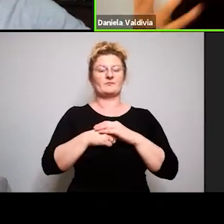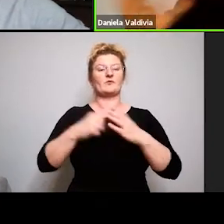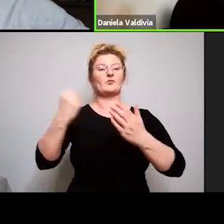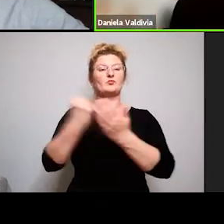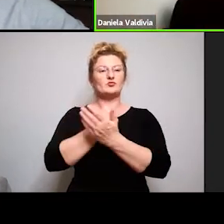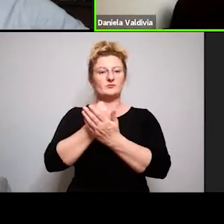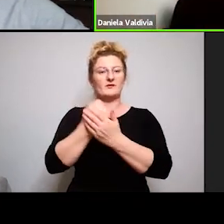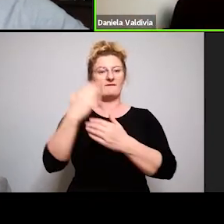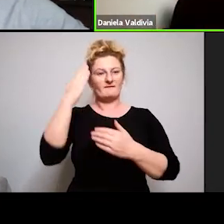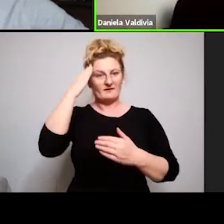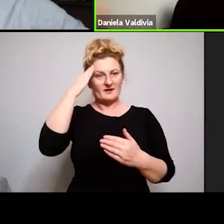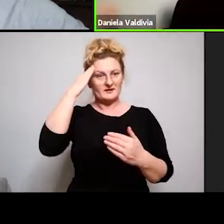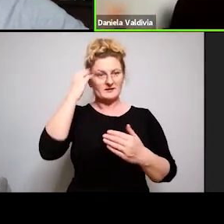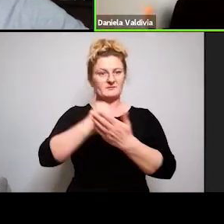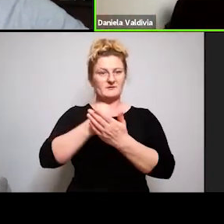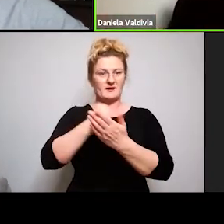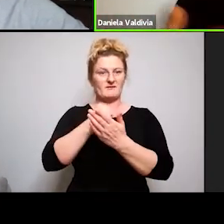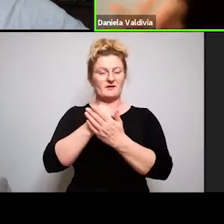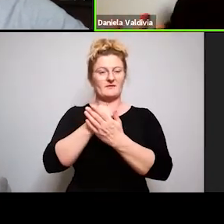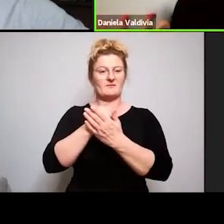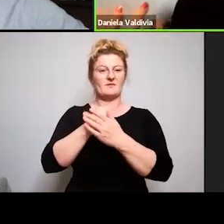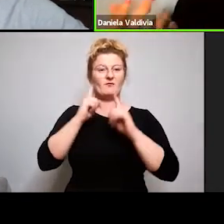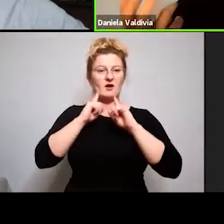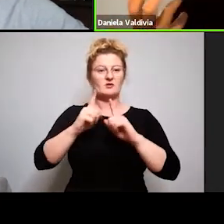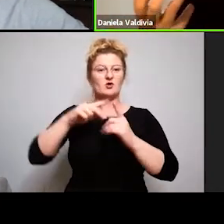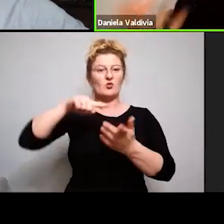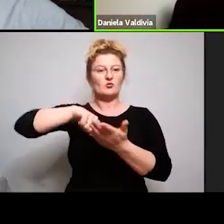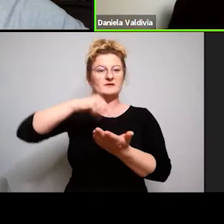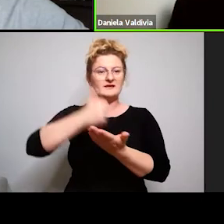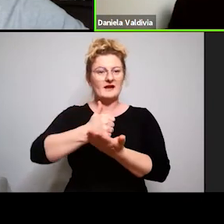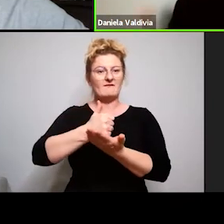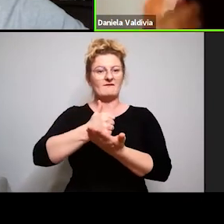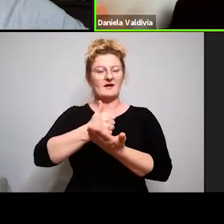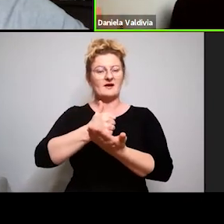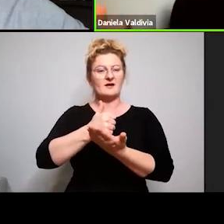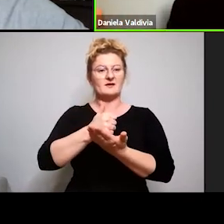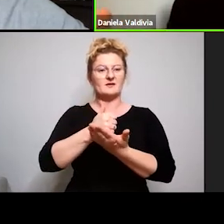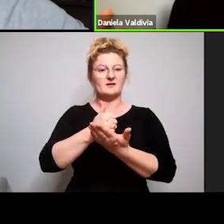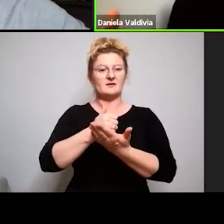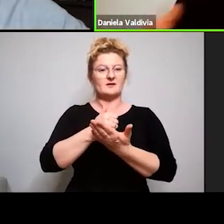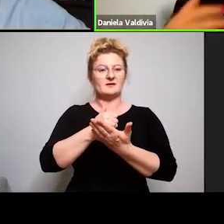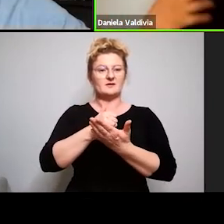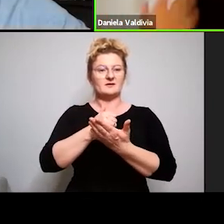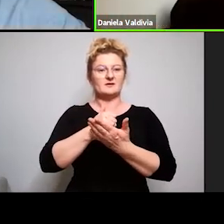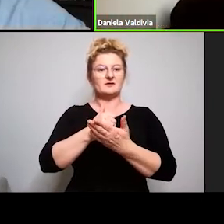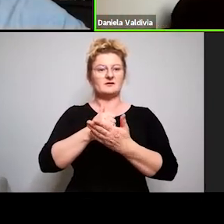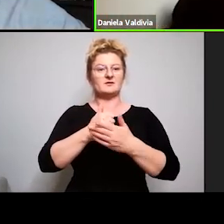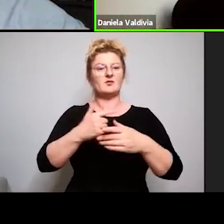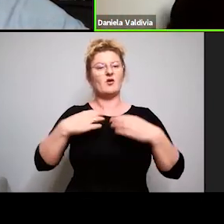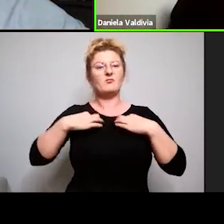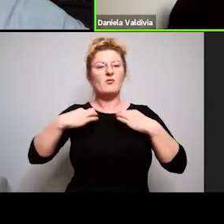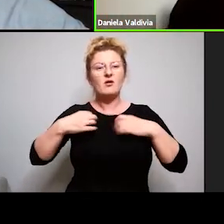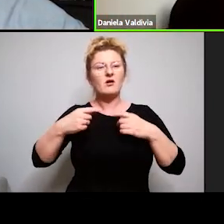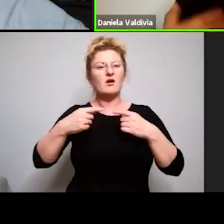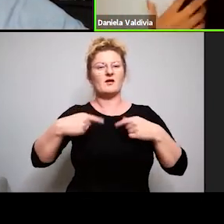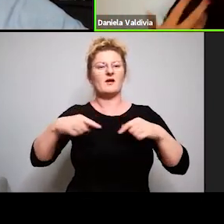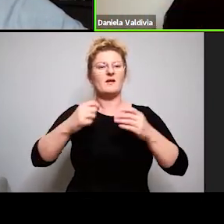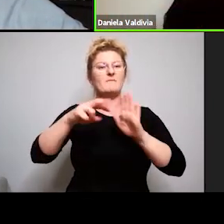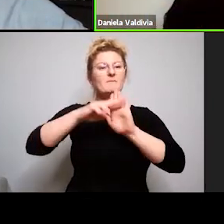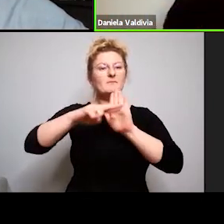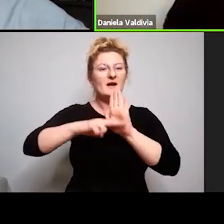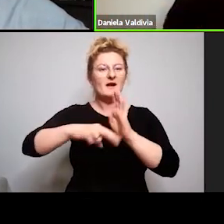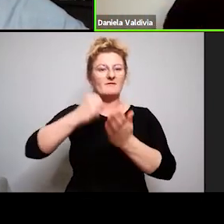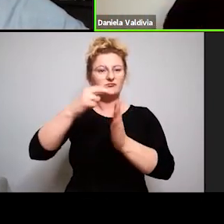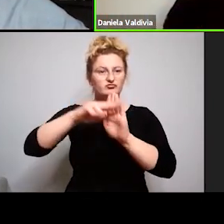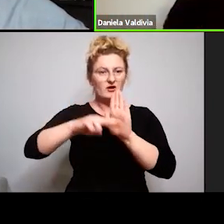like a collective rule, arises from a need, a common need, but you have to make aware people of this